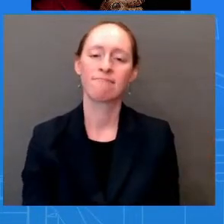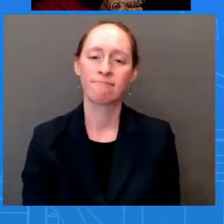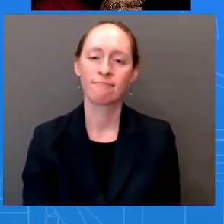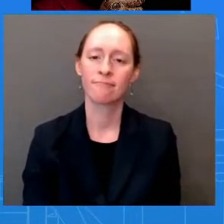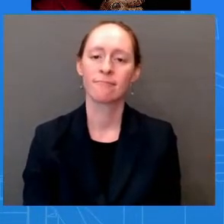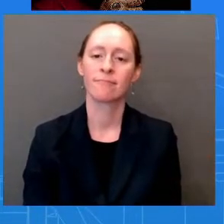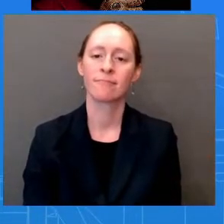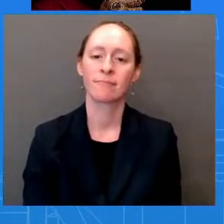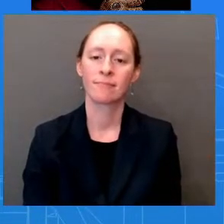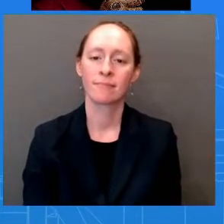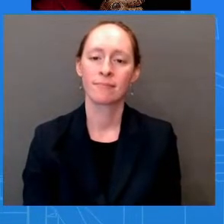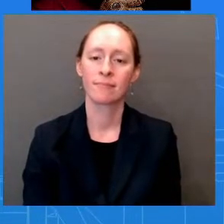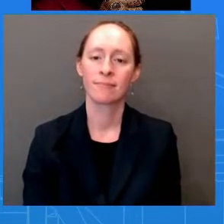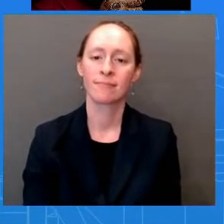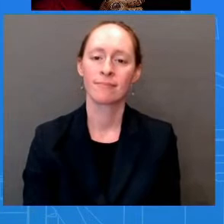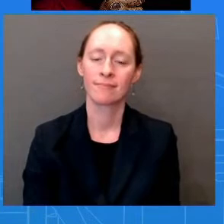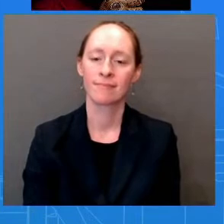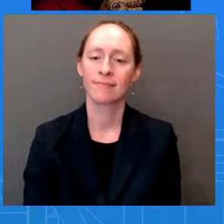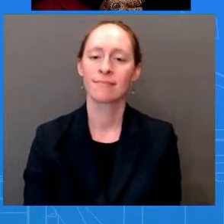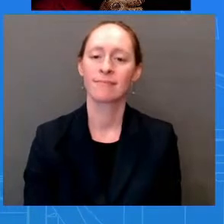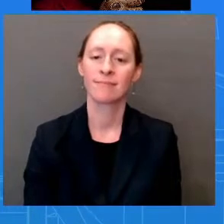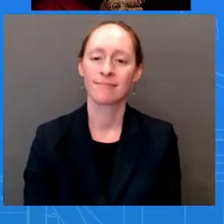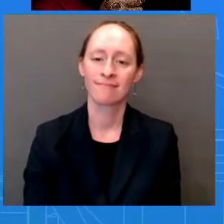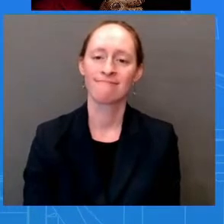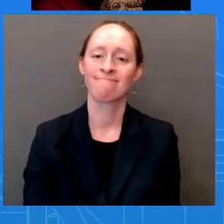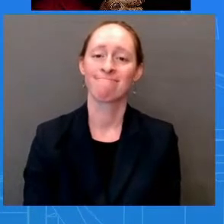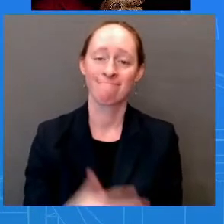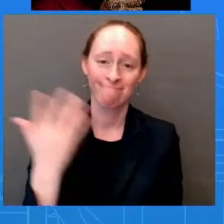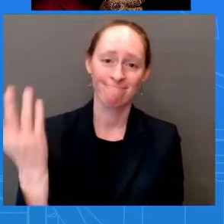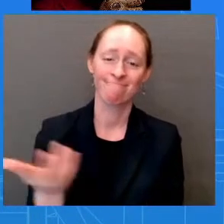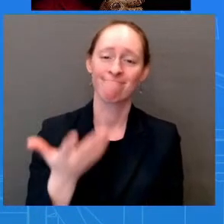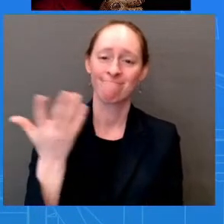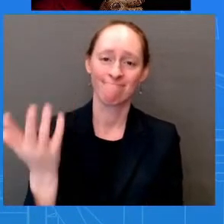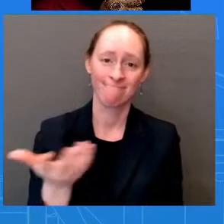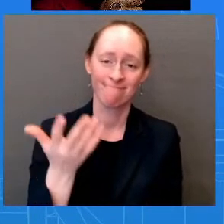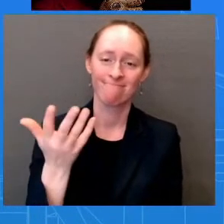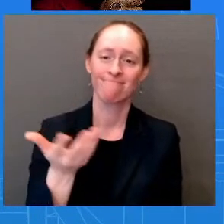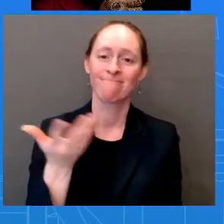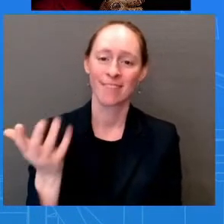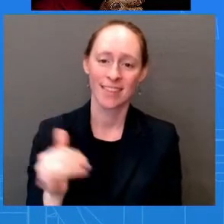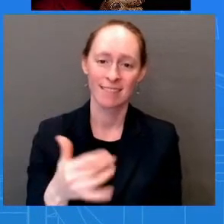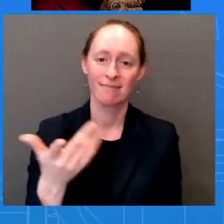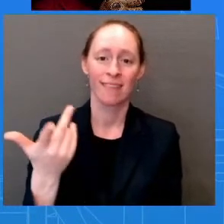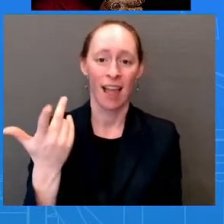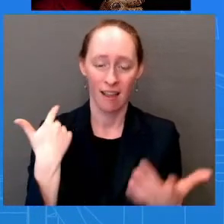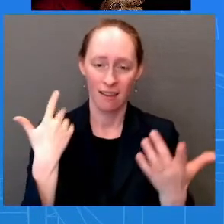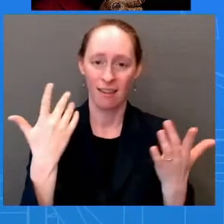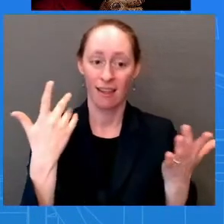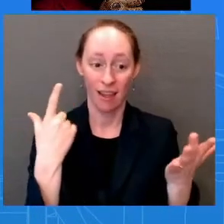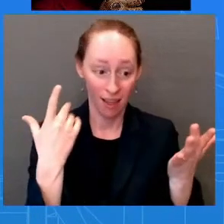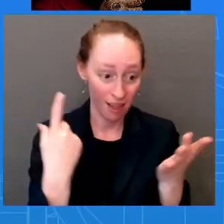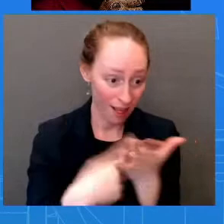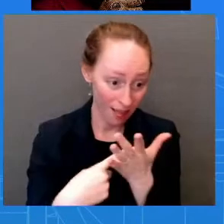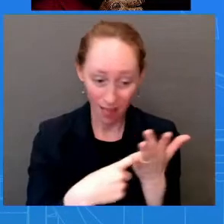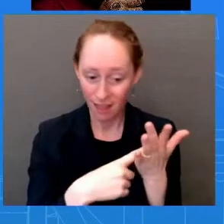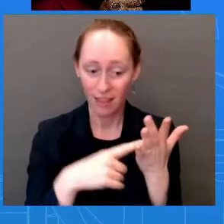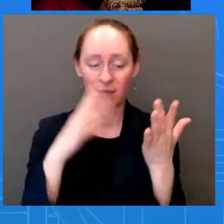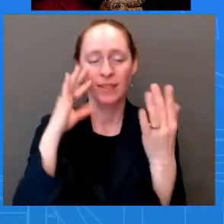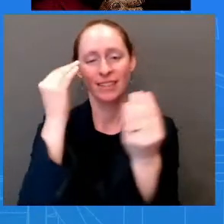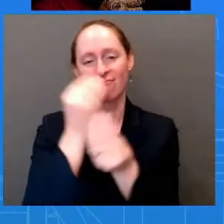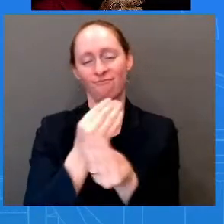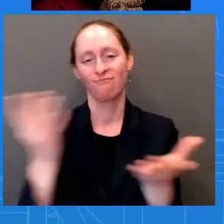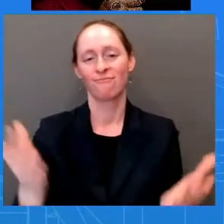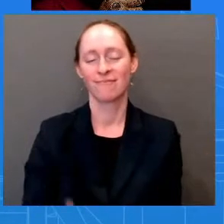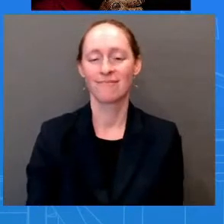will convey that view after we have those conversations with Congress. So it sounds like there aren't sort of specific concerns about